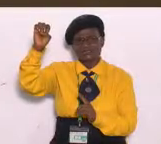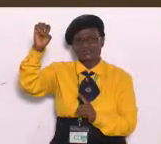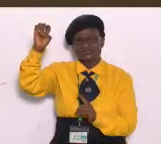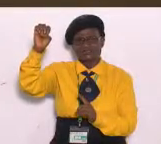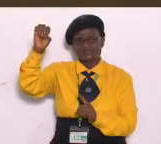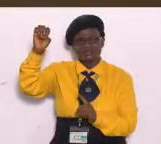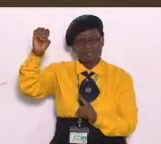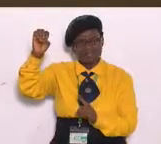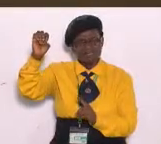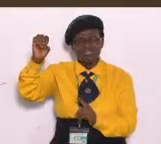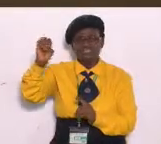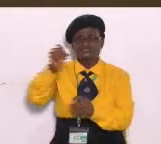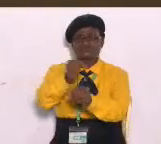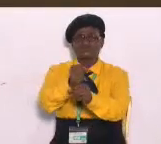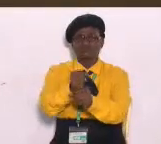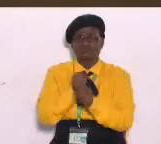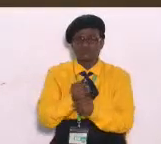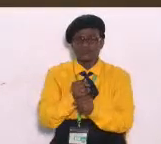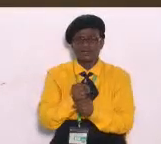sovereign,